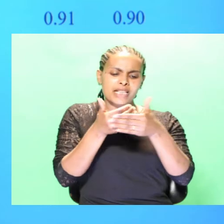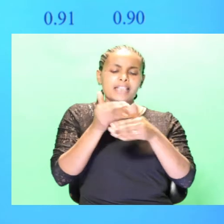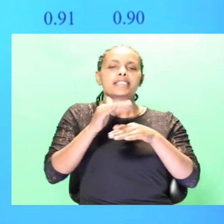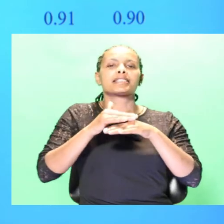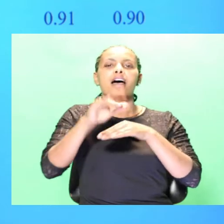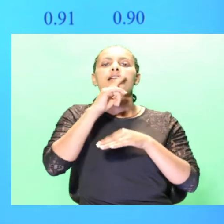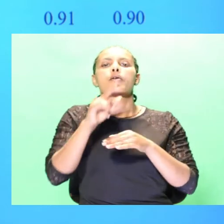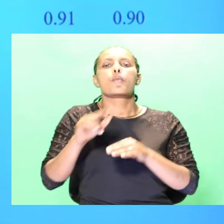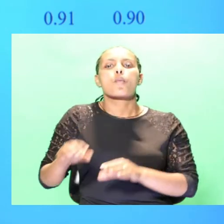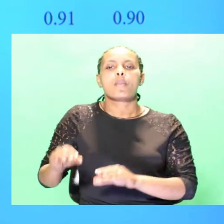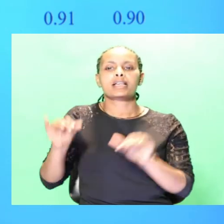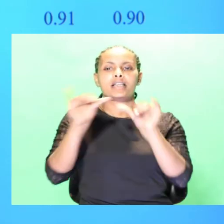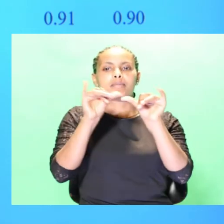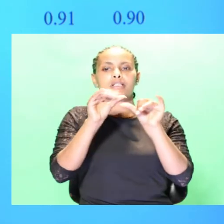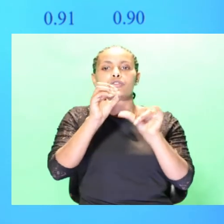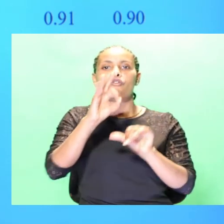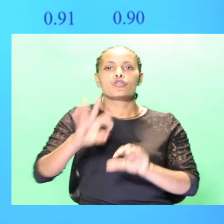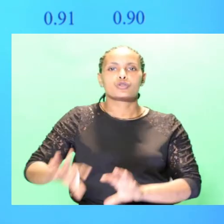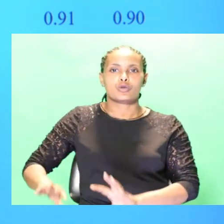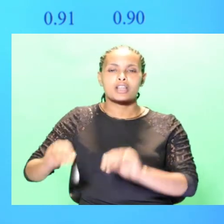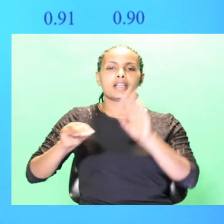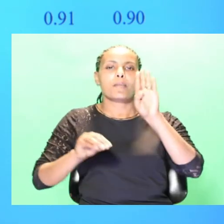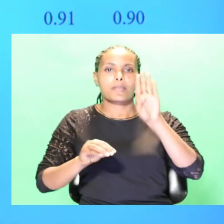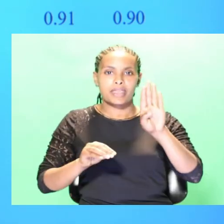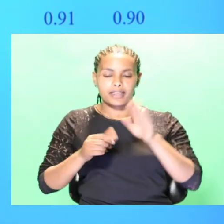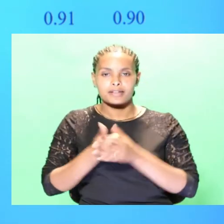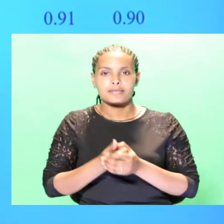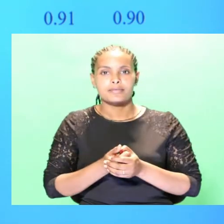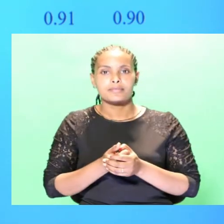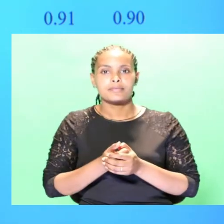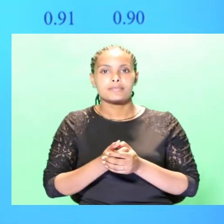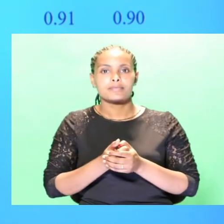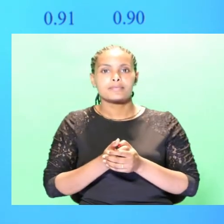than measurements of student B.